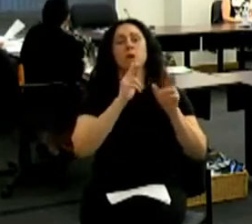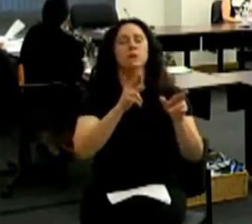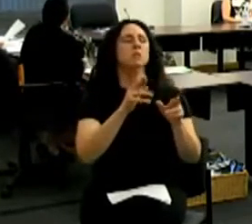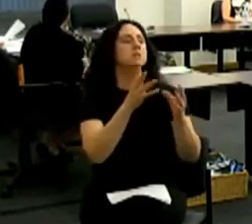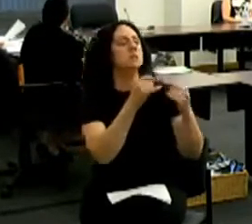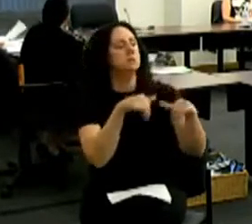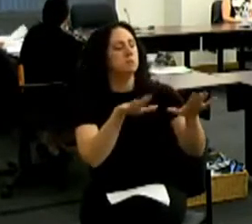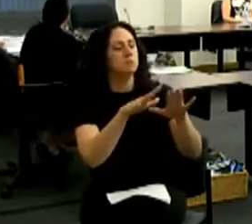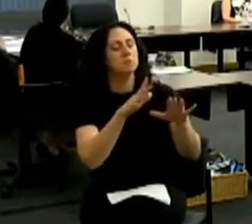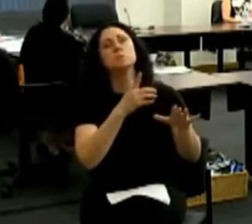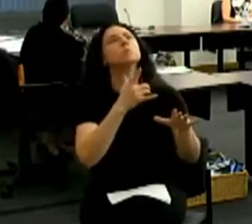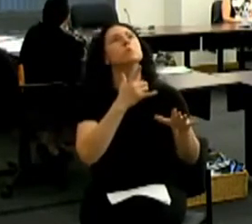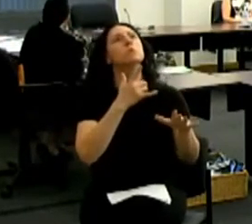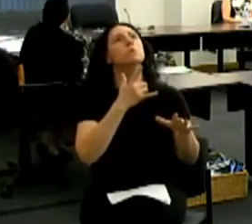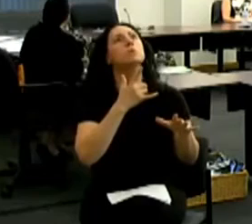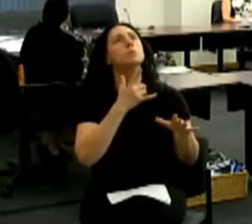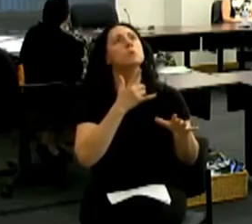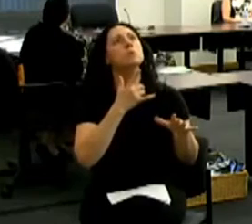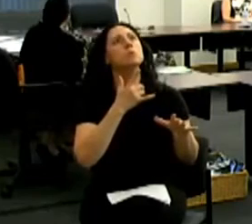The